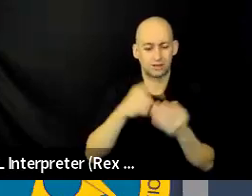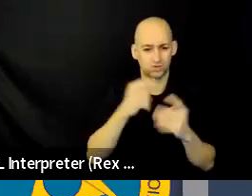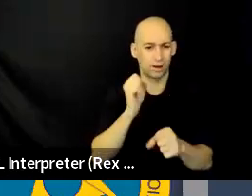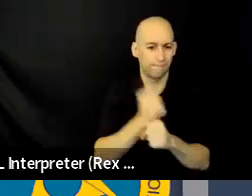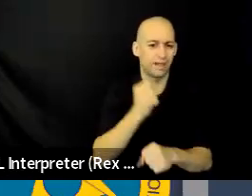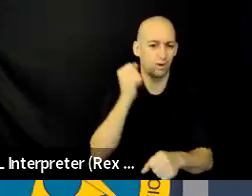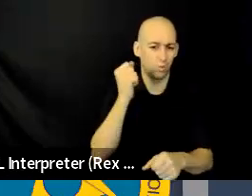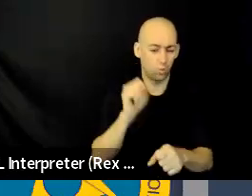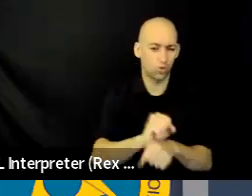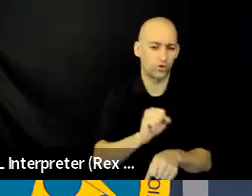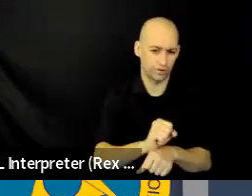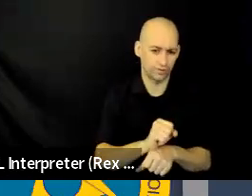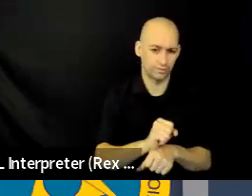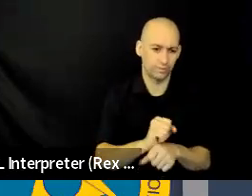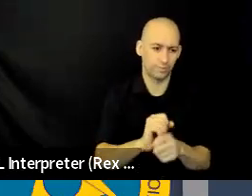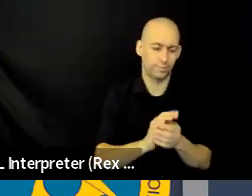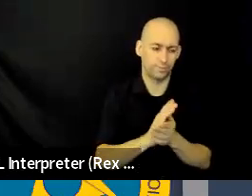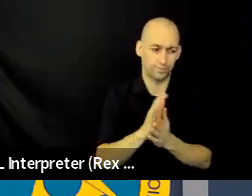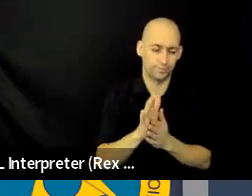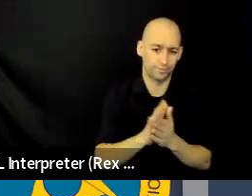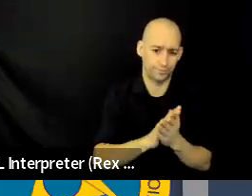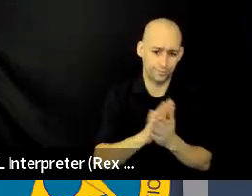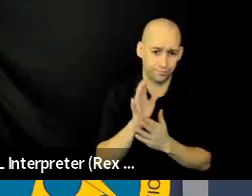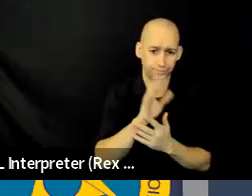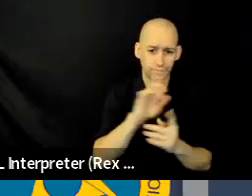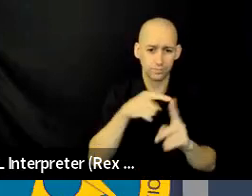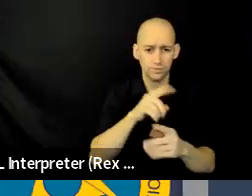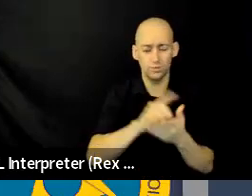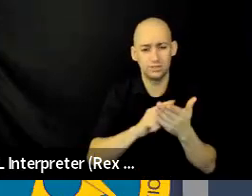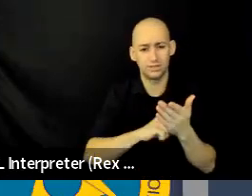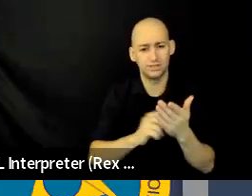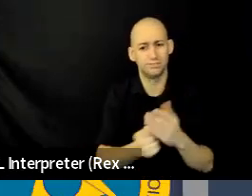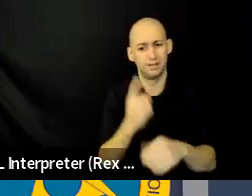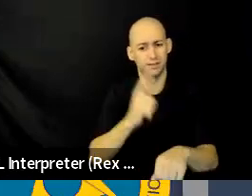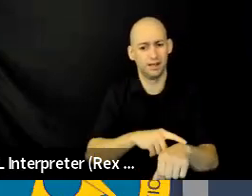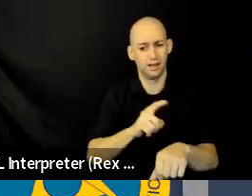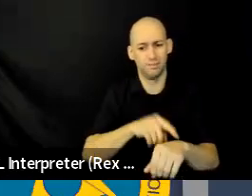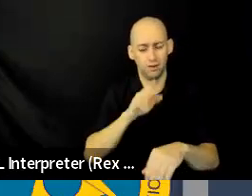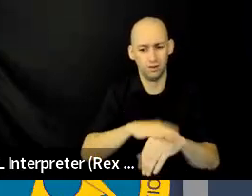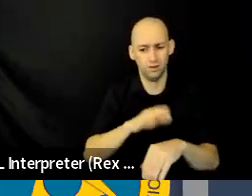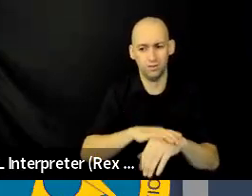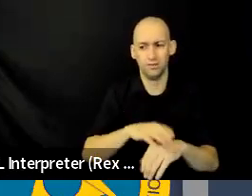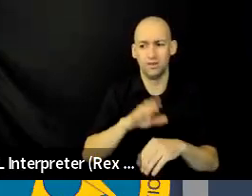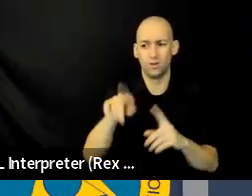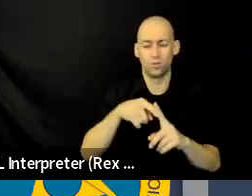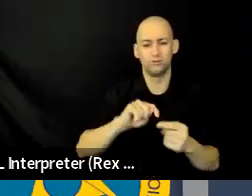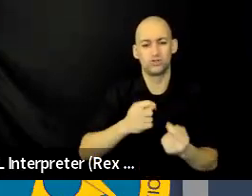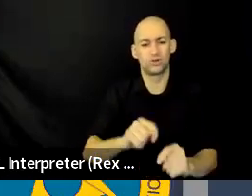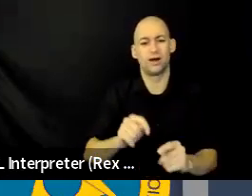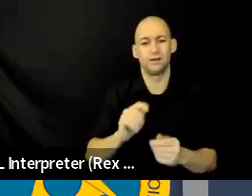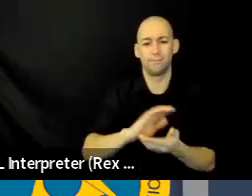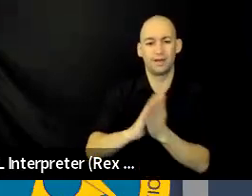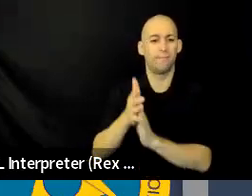of the location that we have here? And when our designer spent time on it, the reality is that when you start to pull it into a 3D